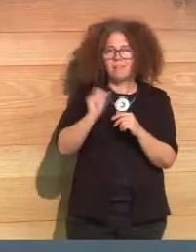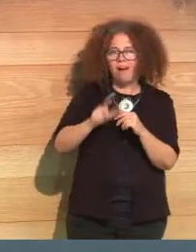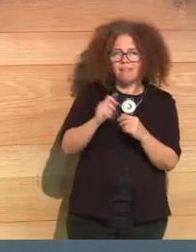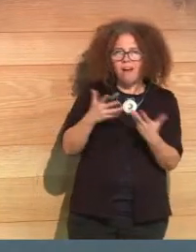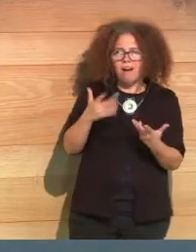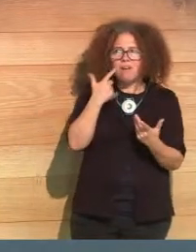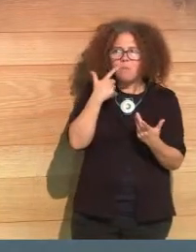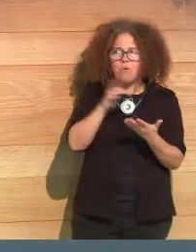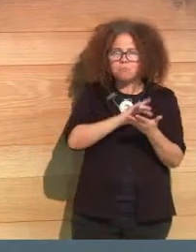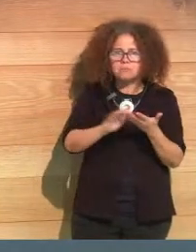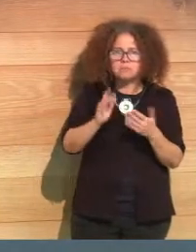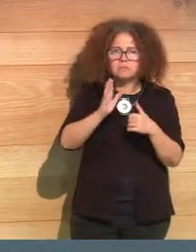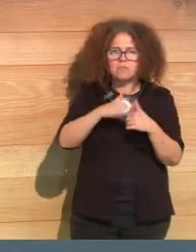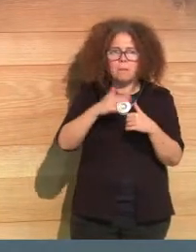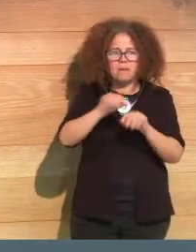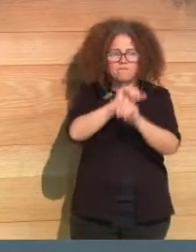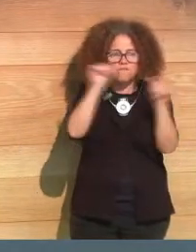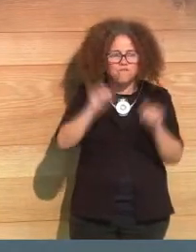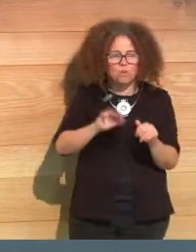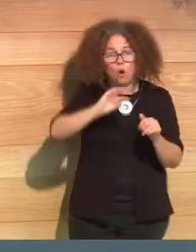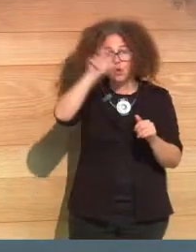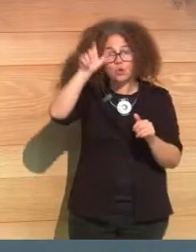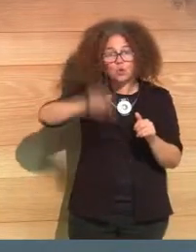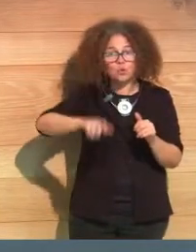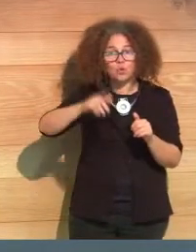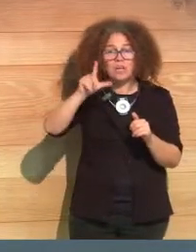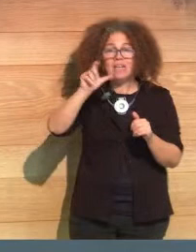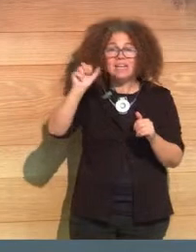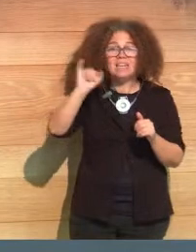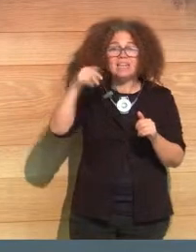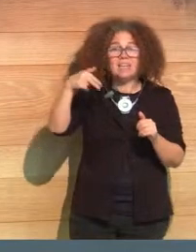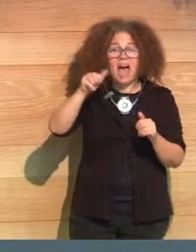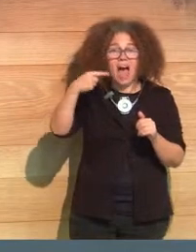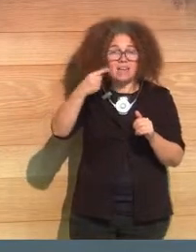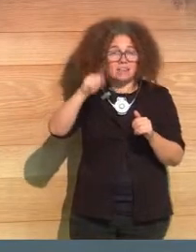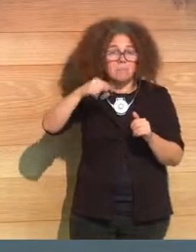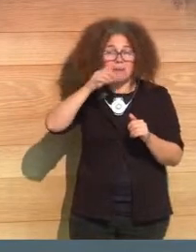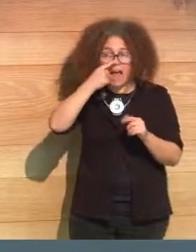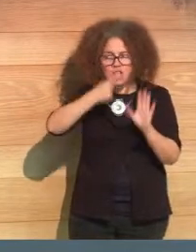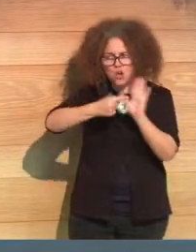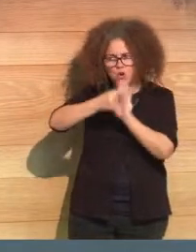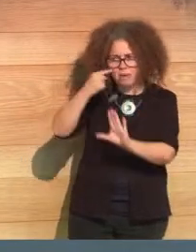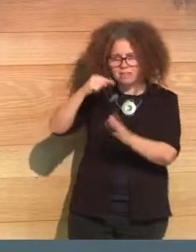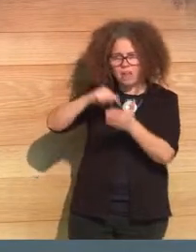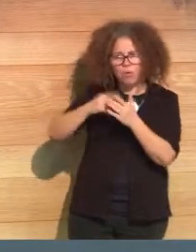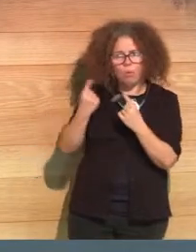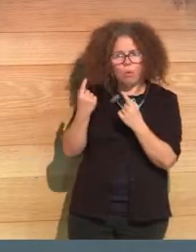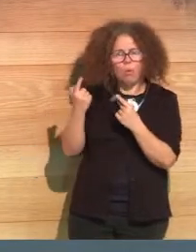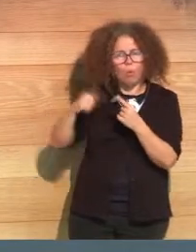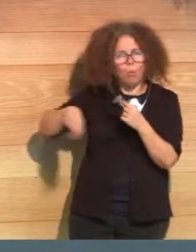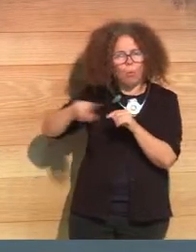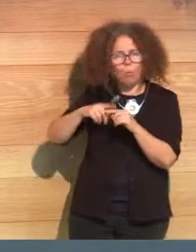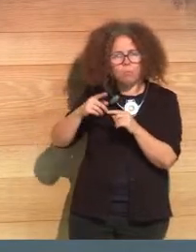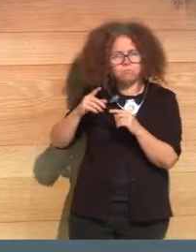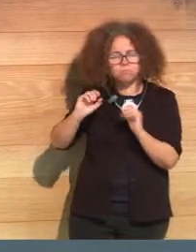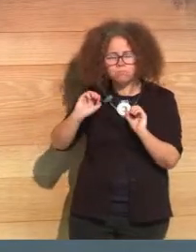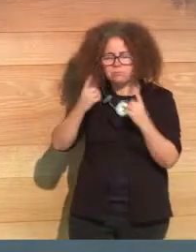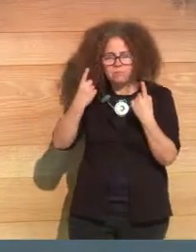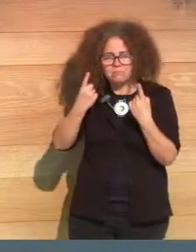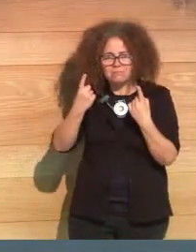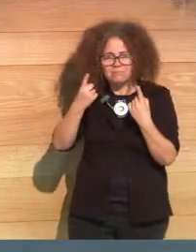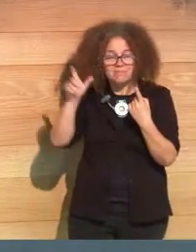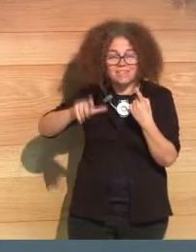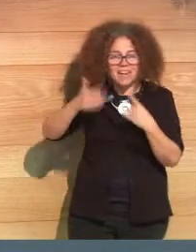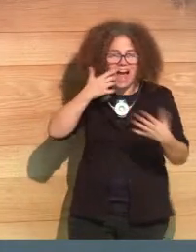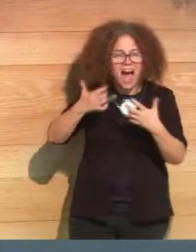Molnar last year. She's one of the pioneers of digital arts. She's in her 19s now, and she